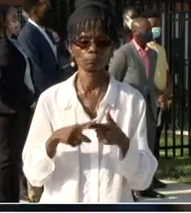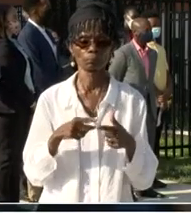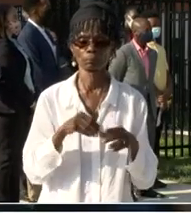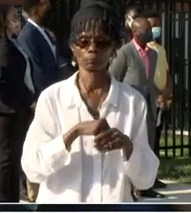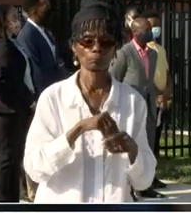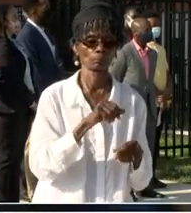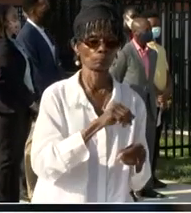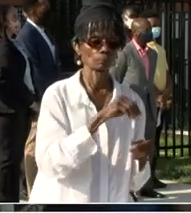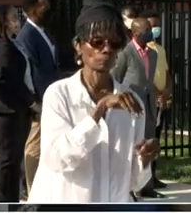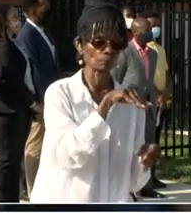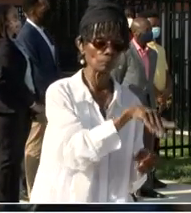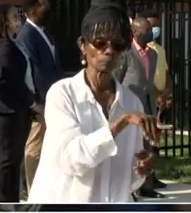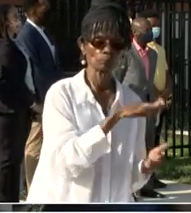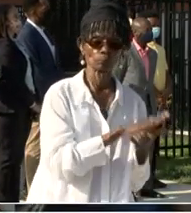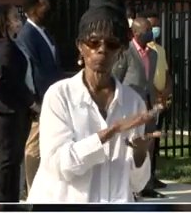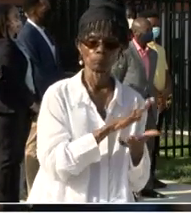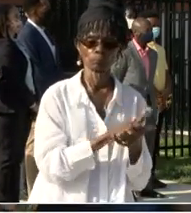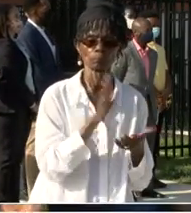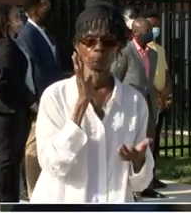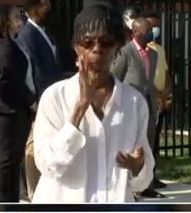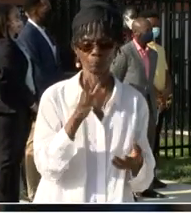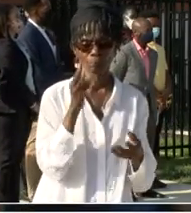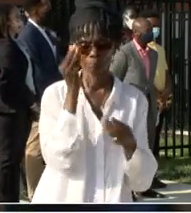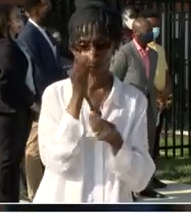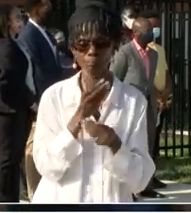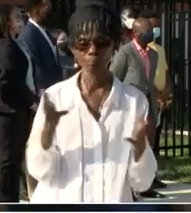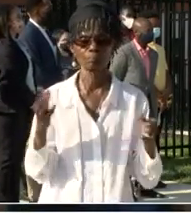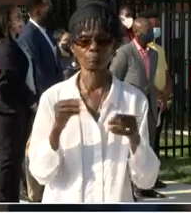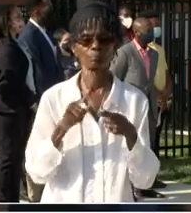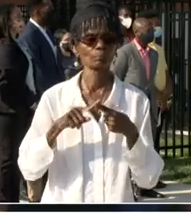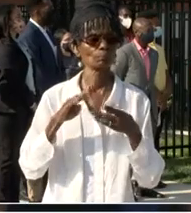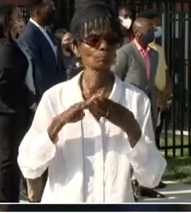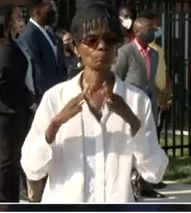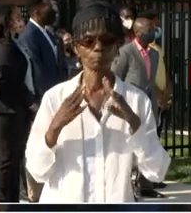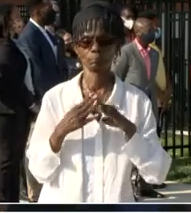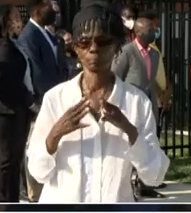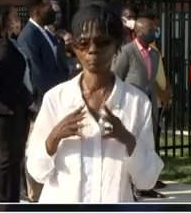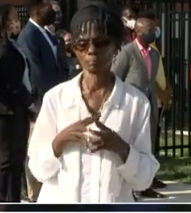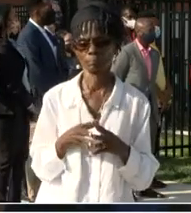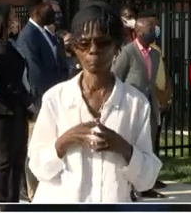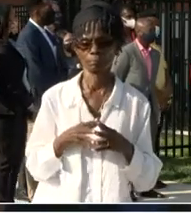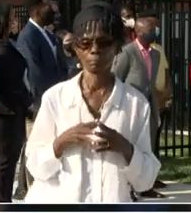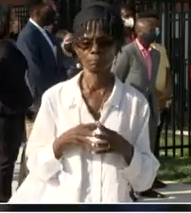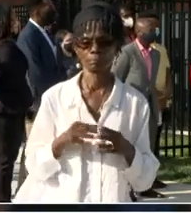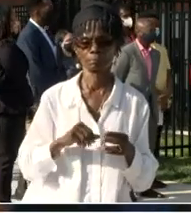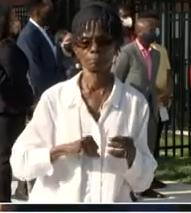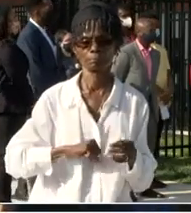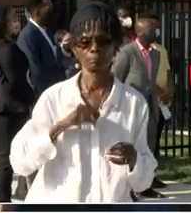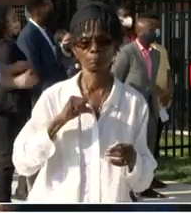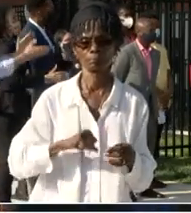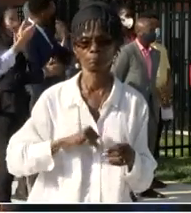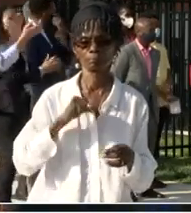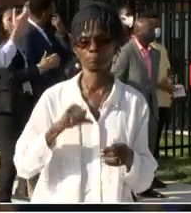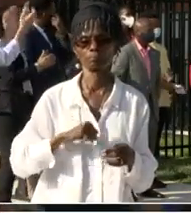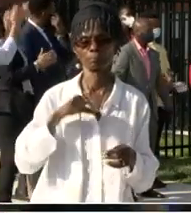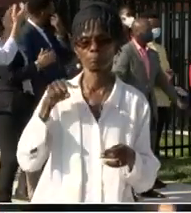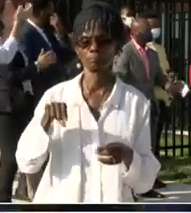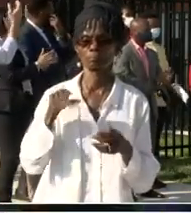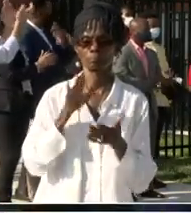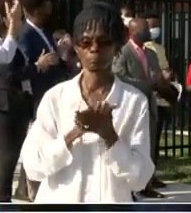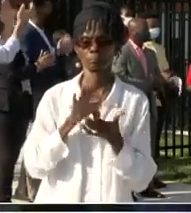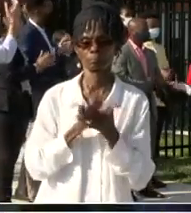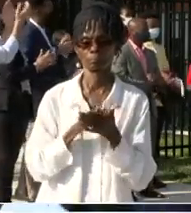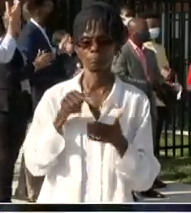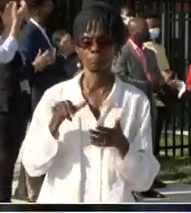we're really proud of where we are today. Can't say enough about Principal Magrino and her staff and team. Let's give them a round of applause.